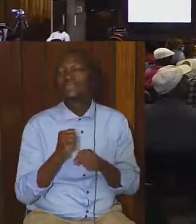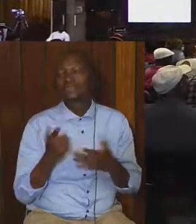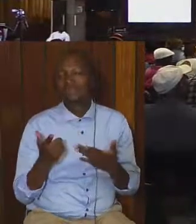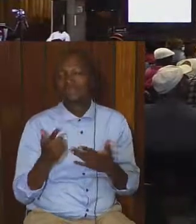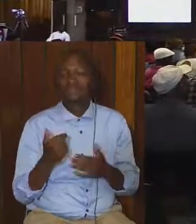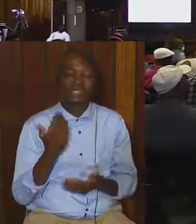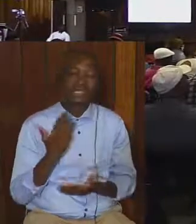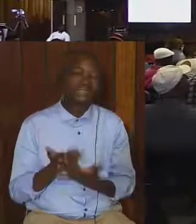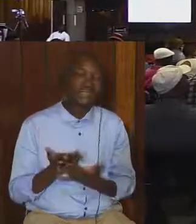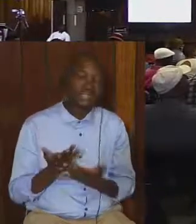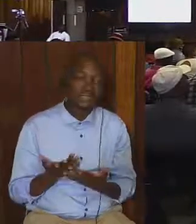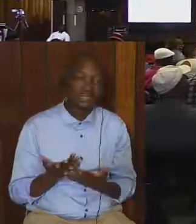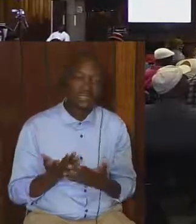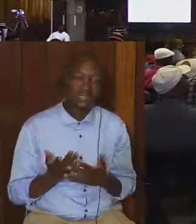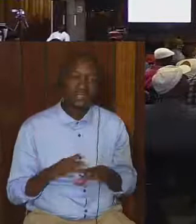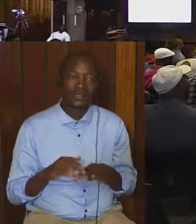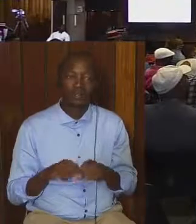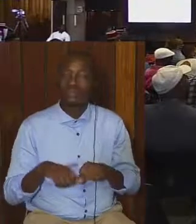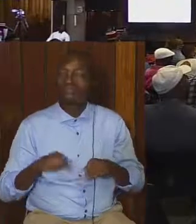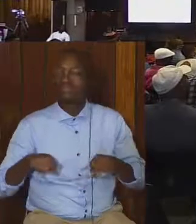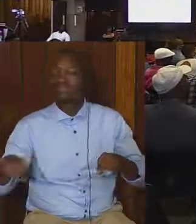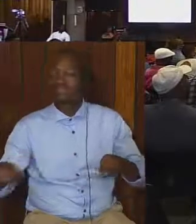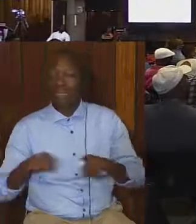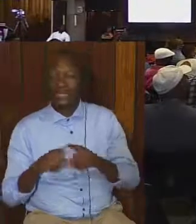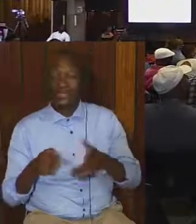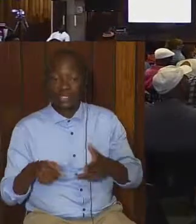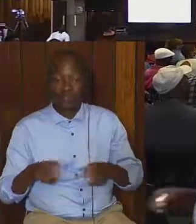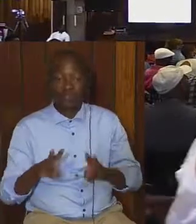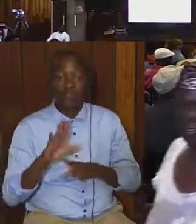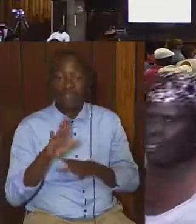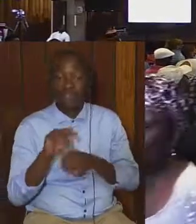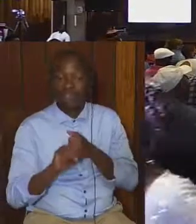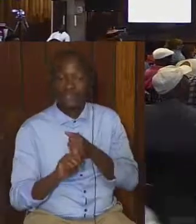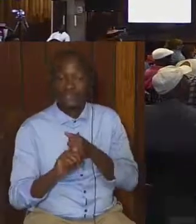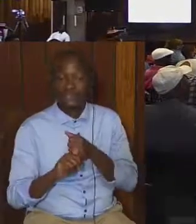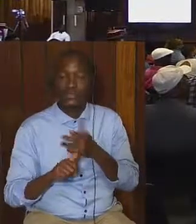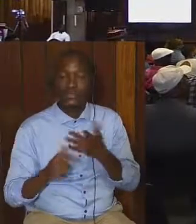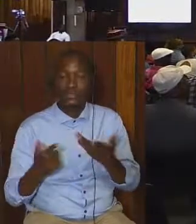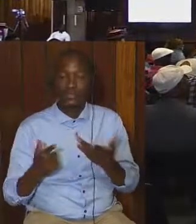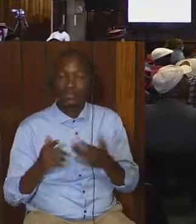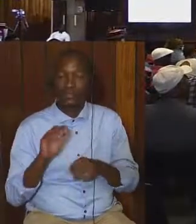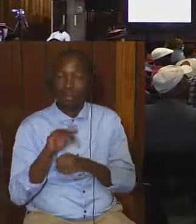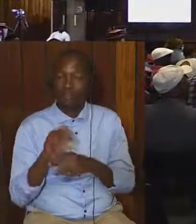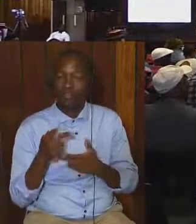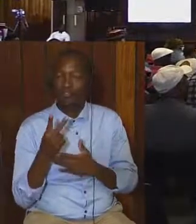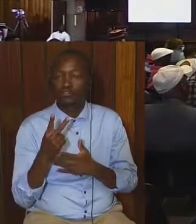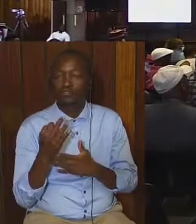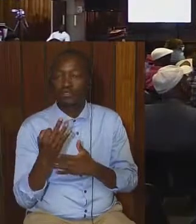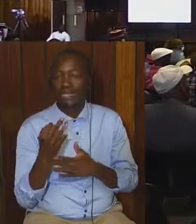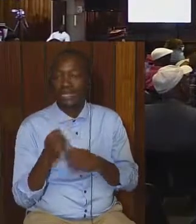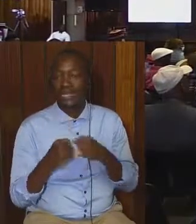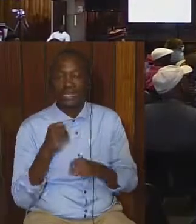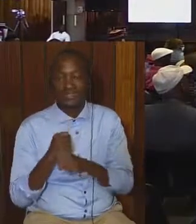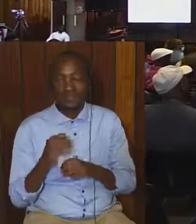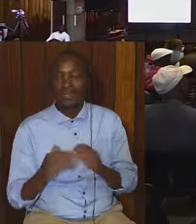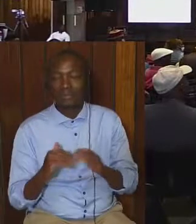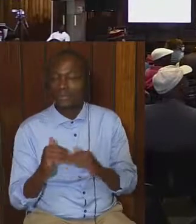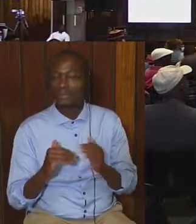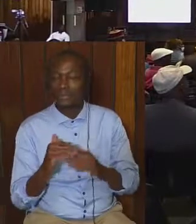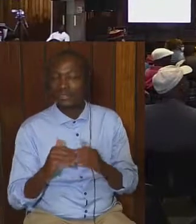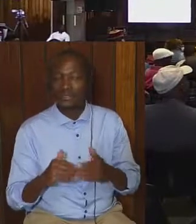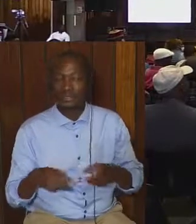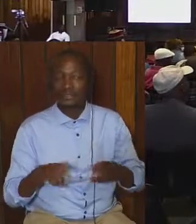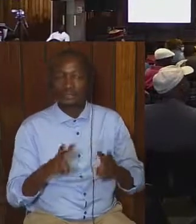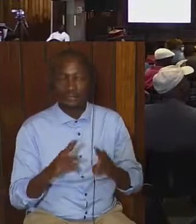the tender will actually extend. Instead of a road taking 5 months to be built, it takes 2 to 3 years. So, and then when it comes